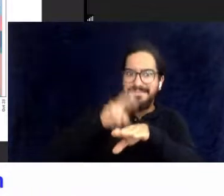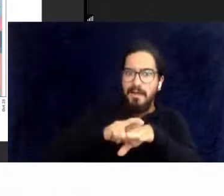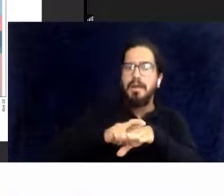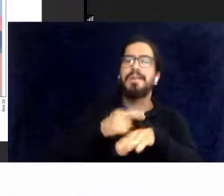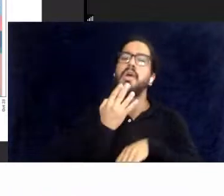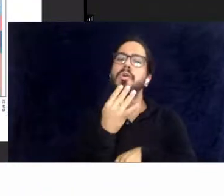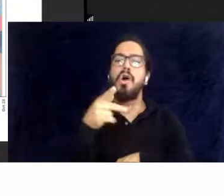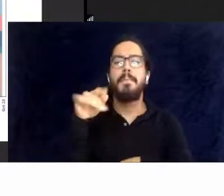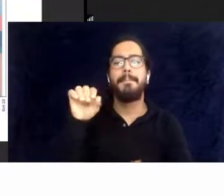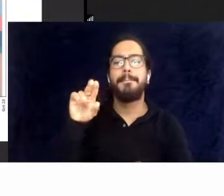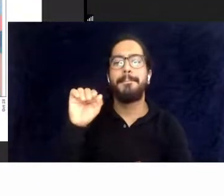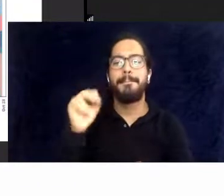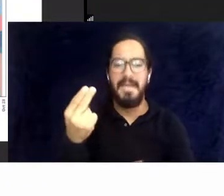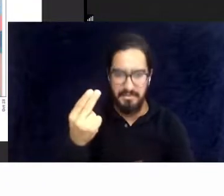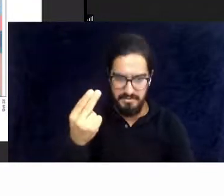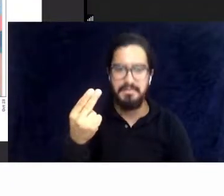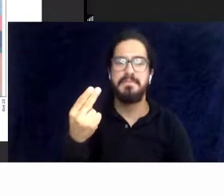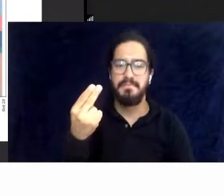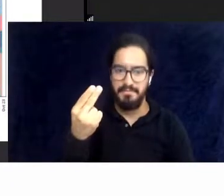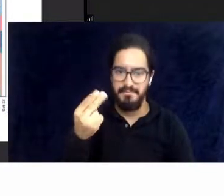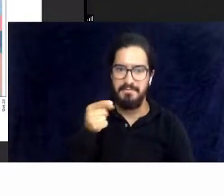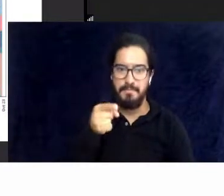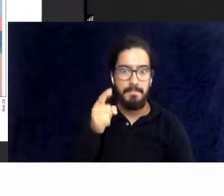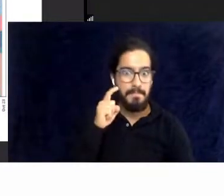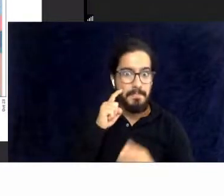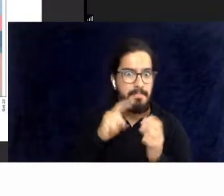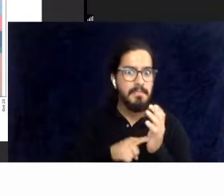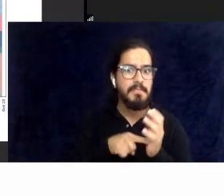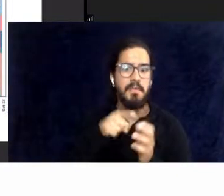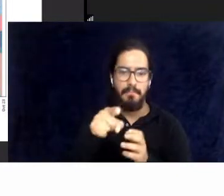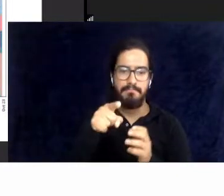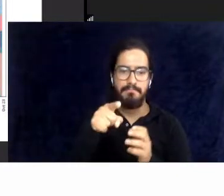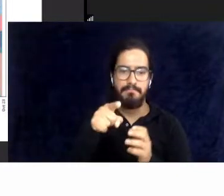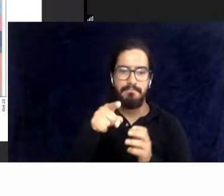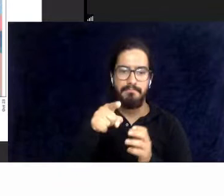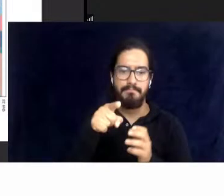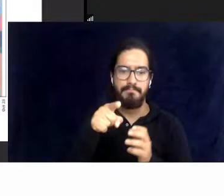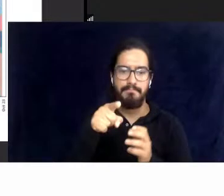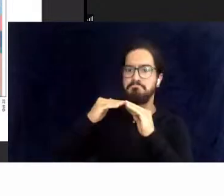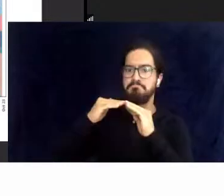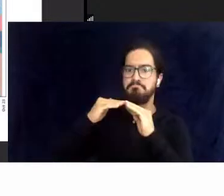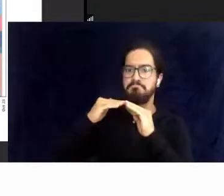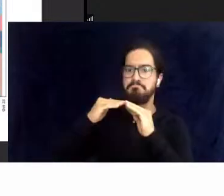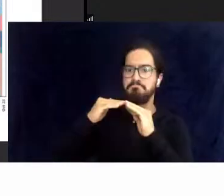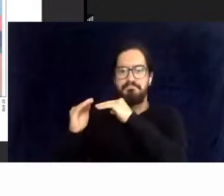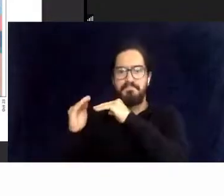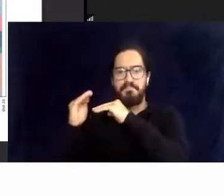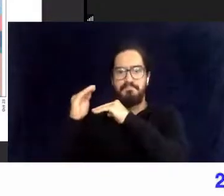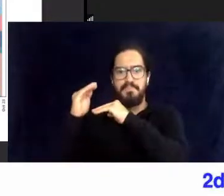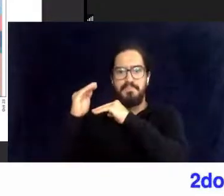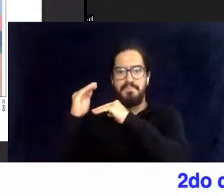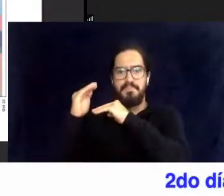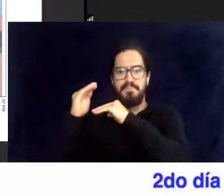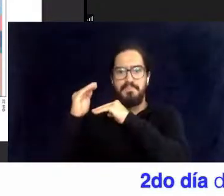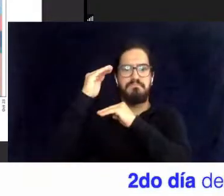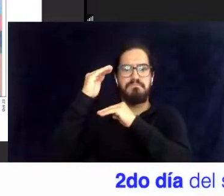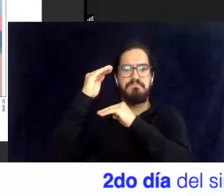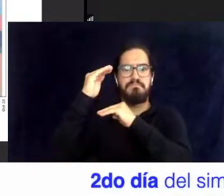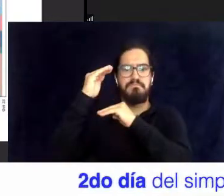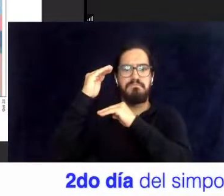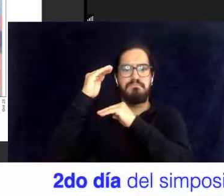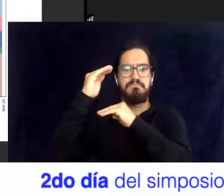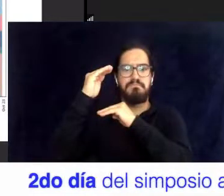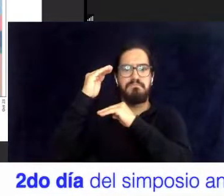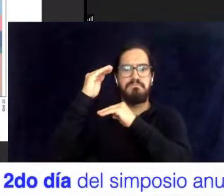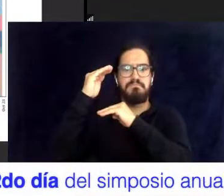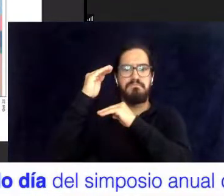have increased in trend since the start. And this just points out and is